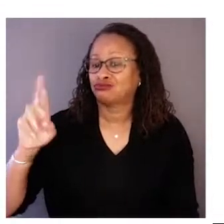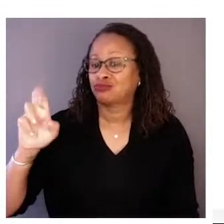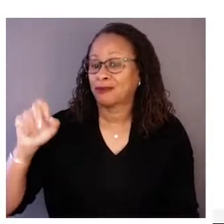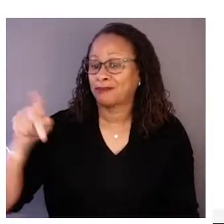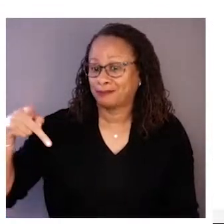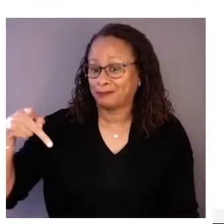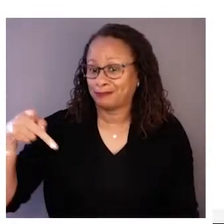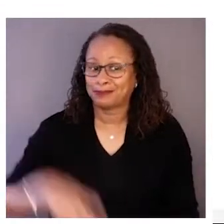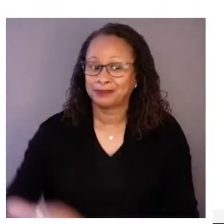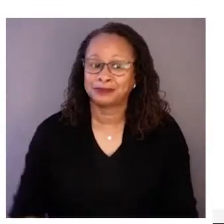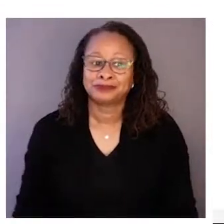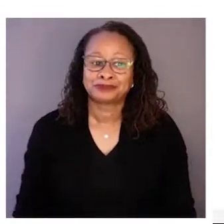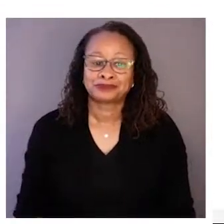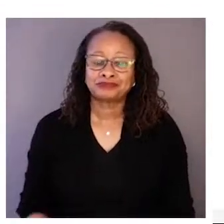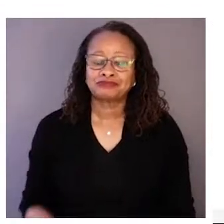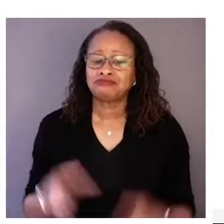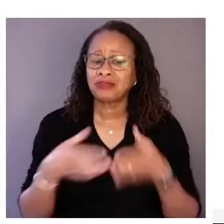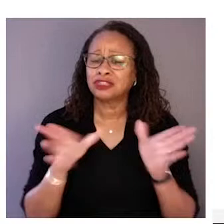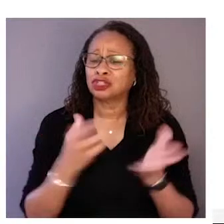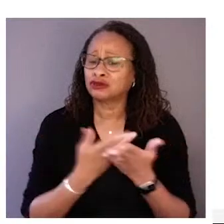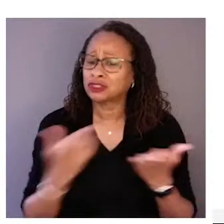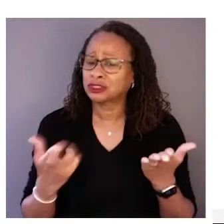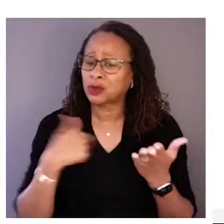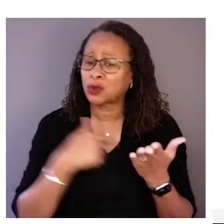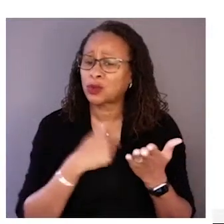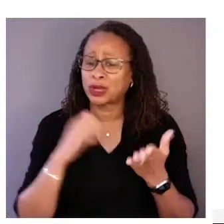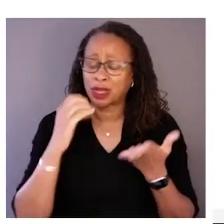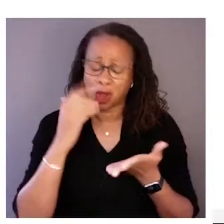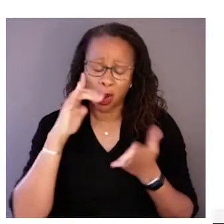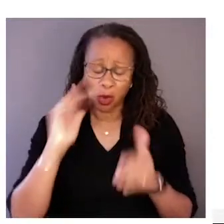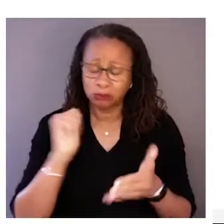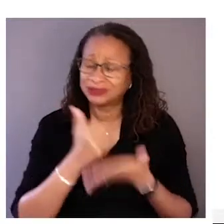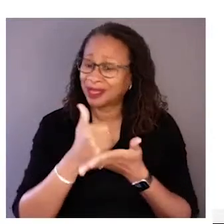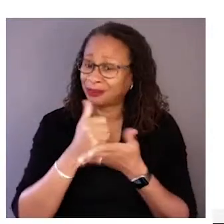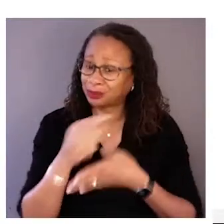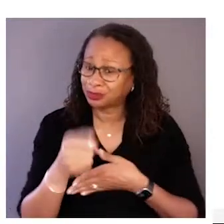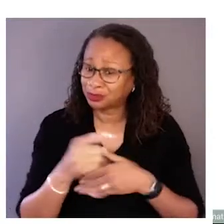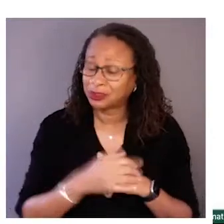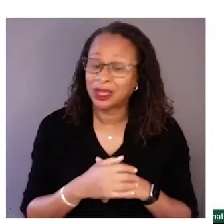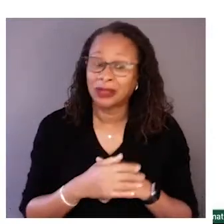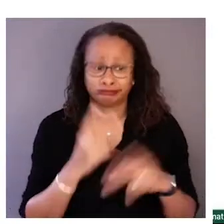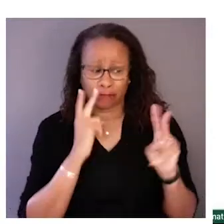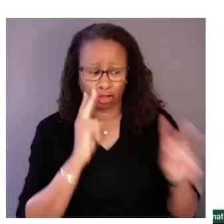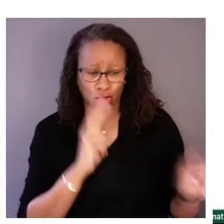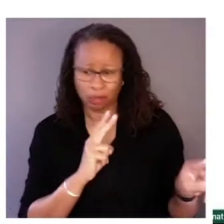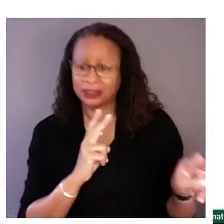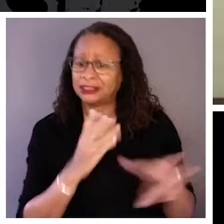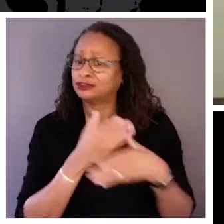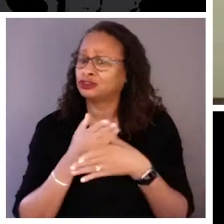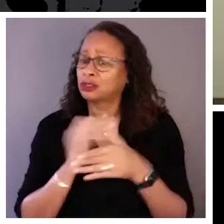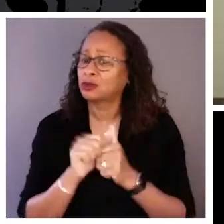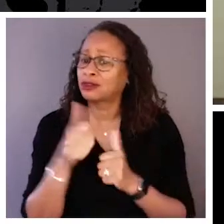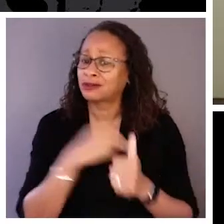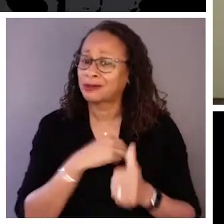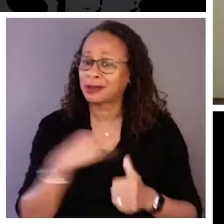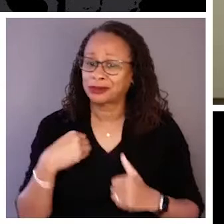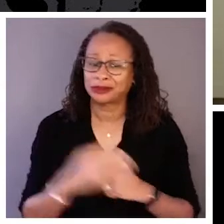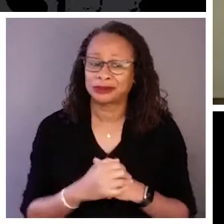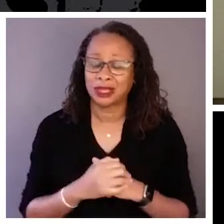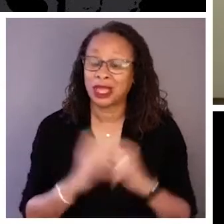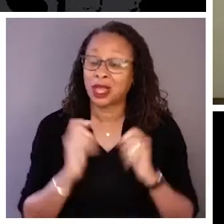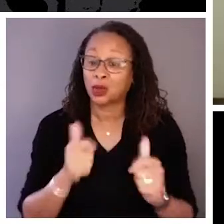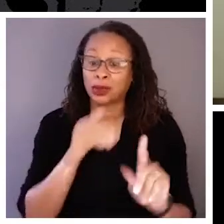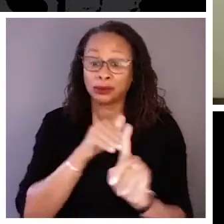sagaftra.org/tax-prep. This is a general resource that we hope is helpful, so please have a look and share with your fellow members. Just a quick reminder